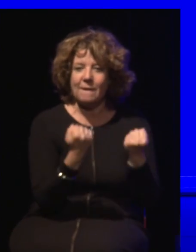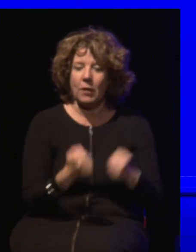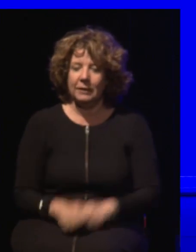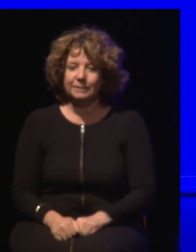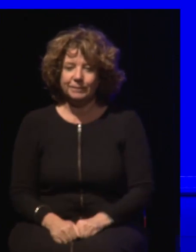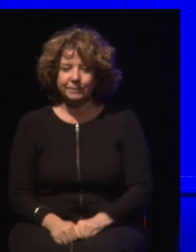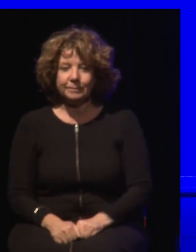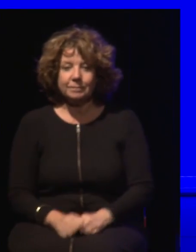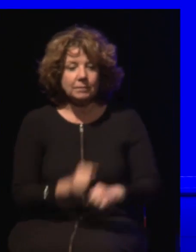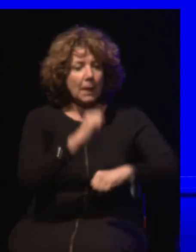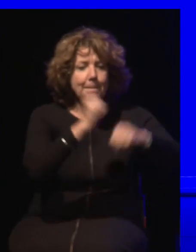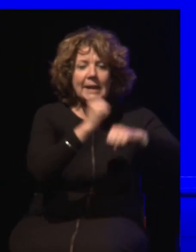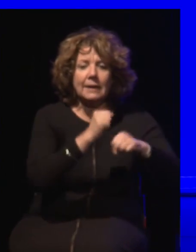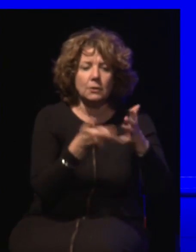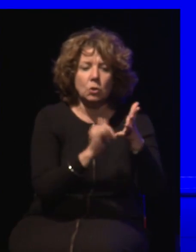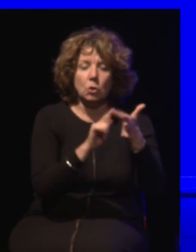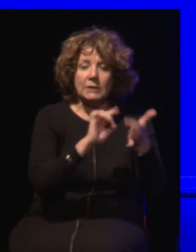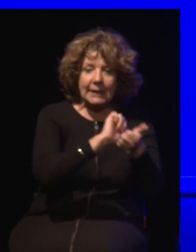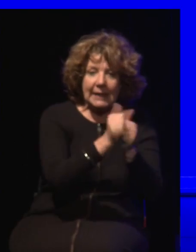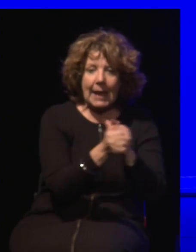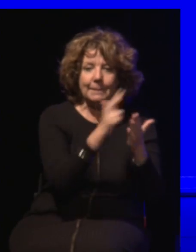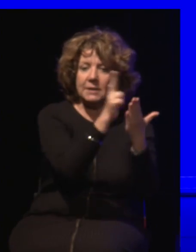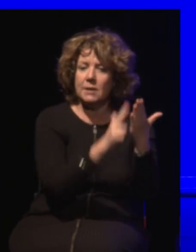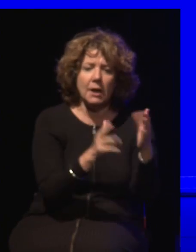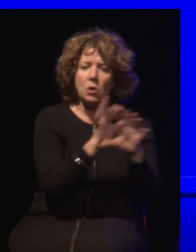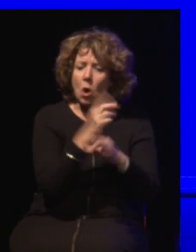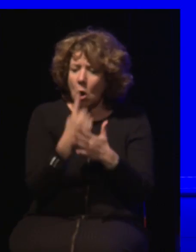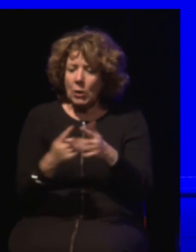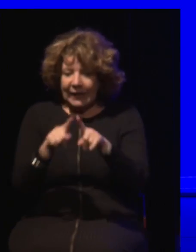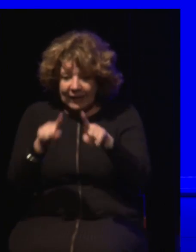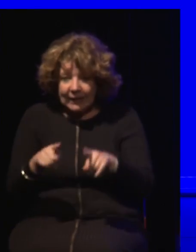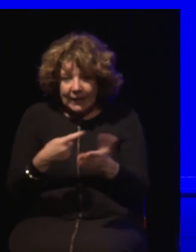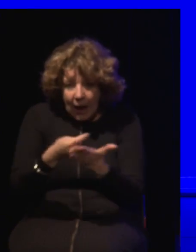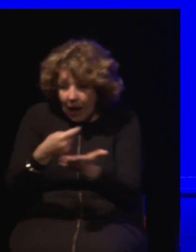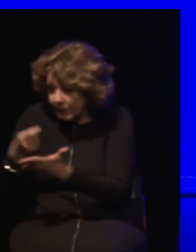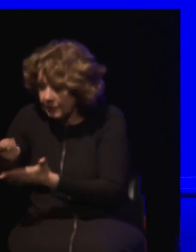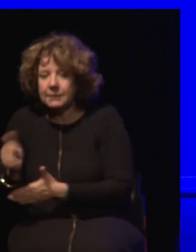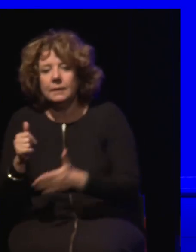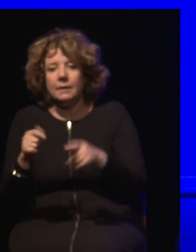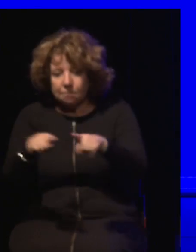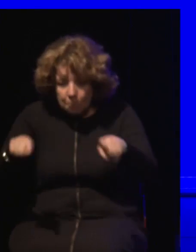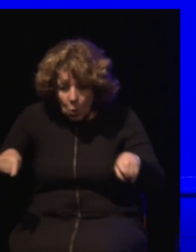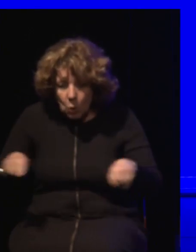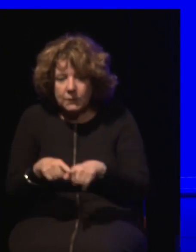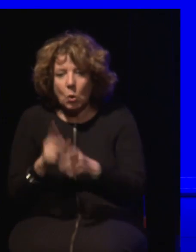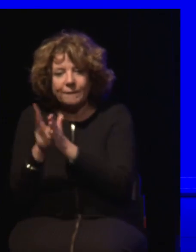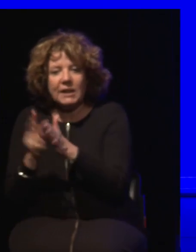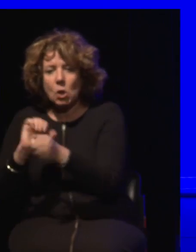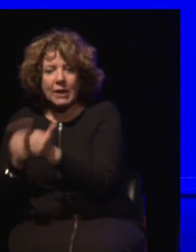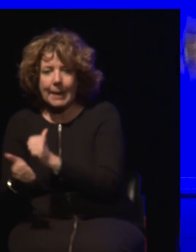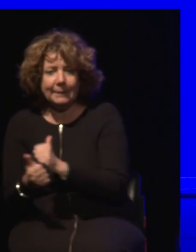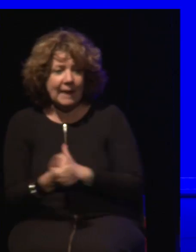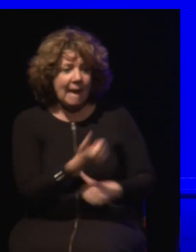The mechanics used in game design are not limited to cards, boards, and video games. They're all around